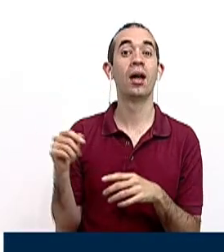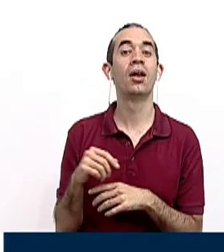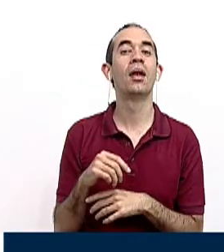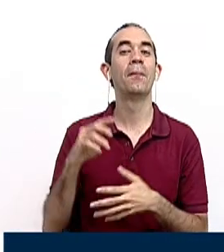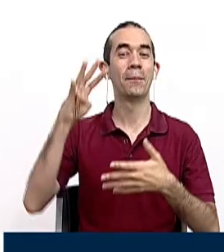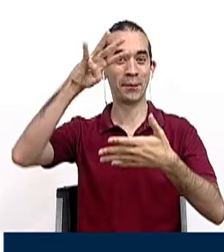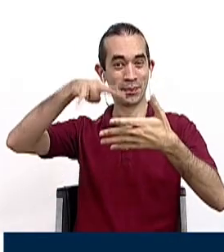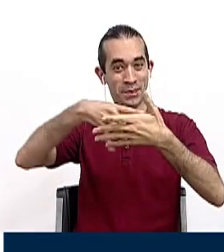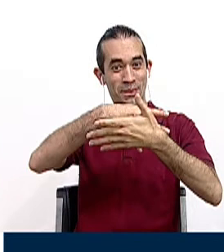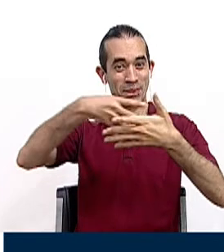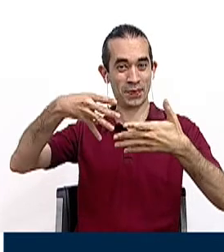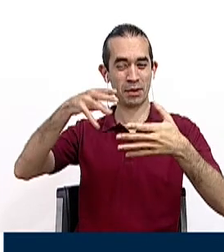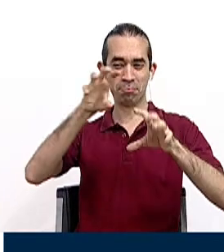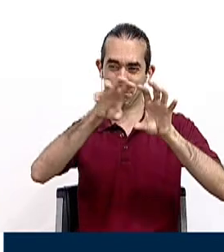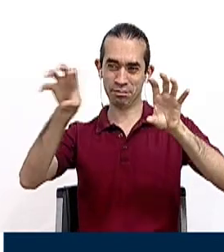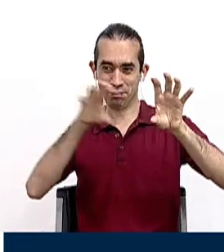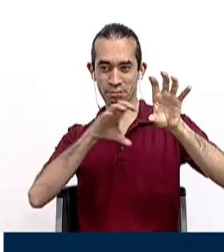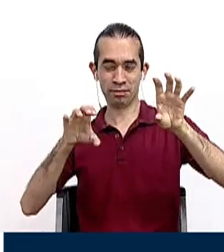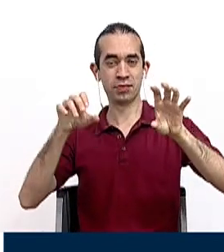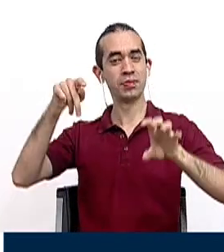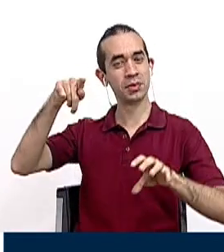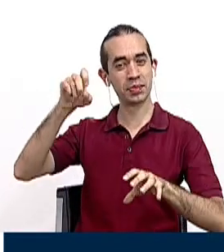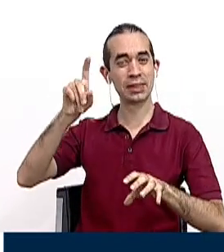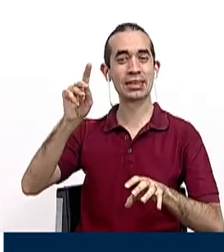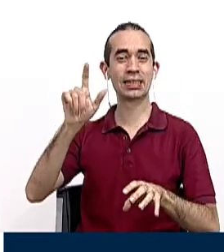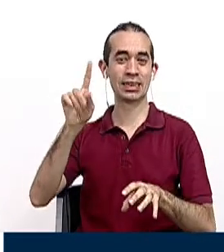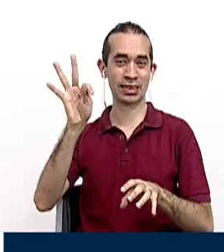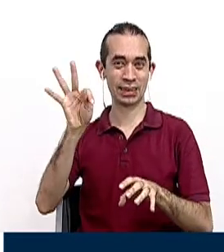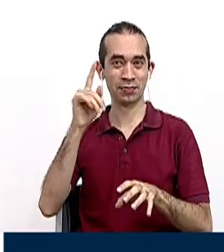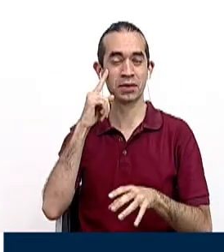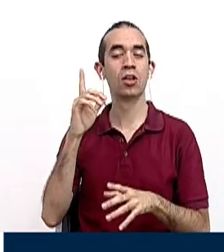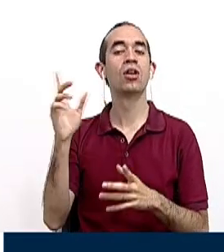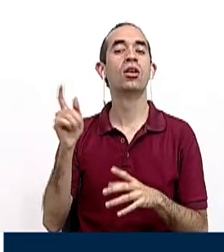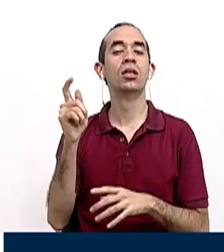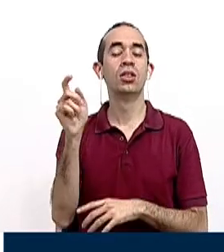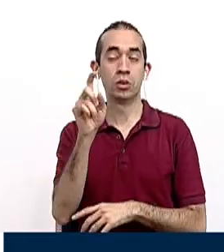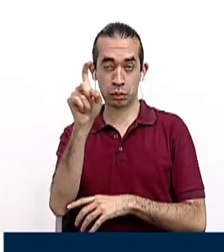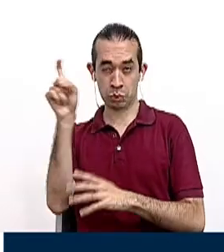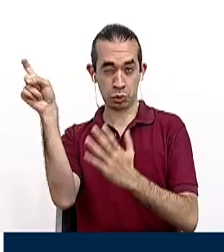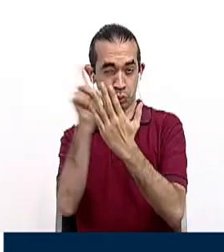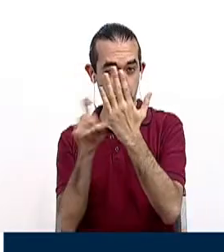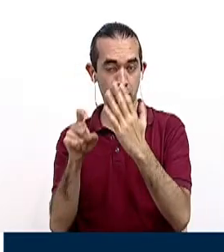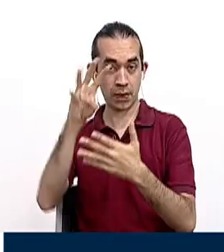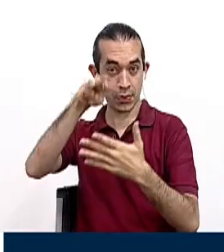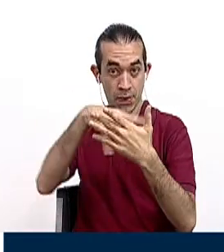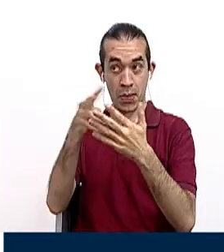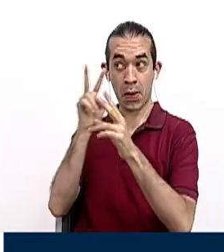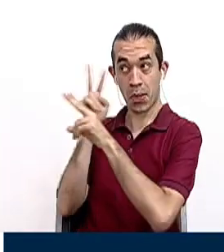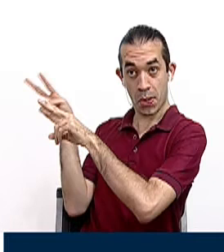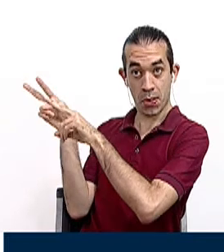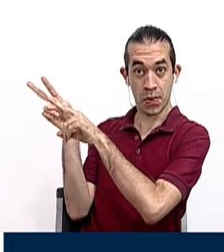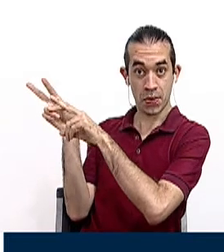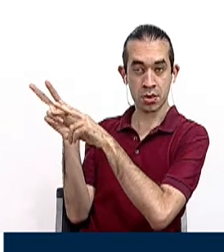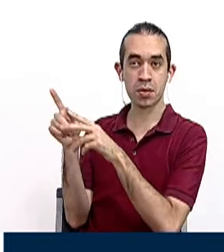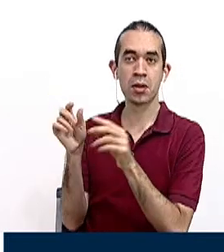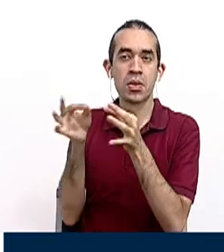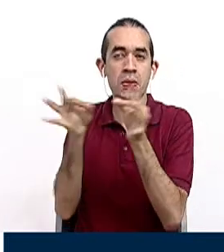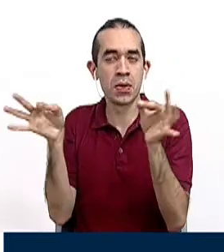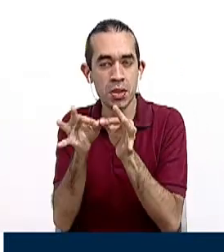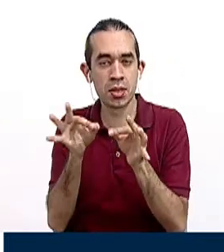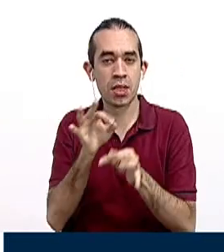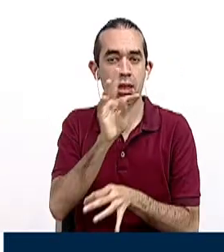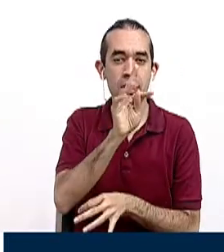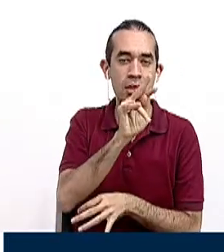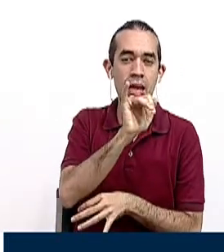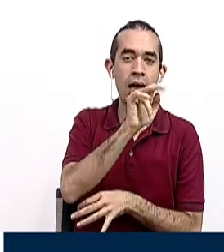Have you used a Padlet before? I want you to scan this QR code, or you can go to this link. It's